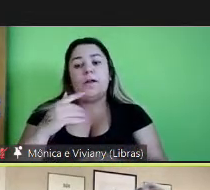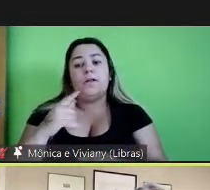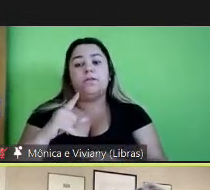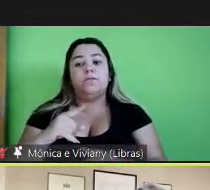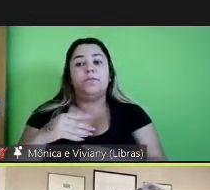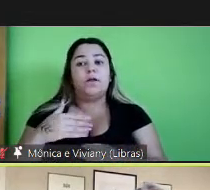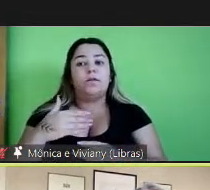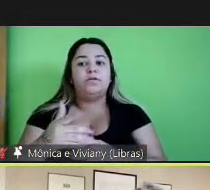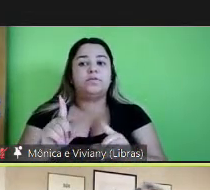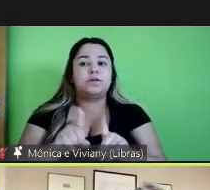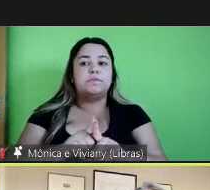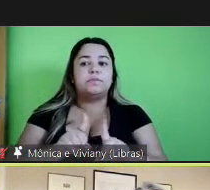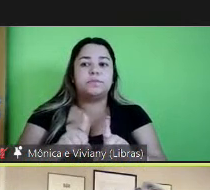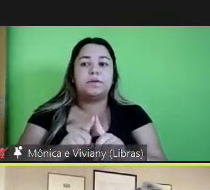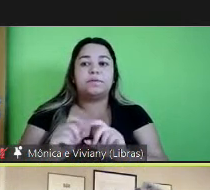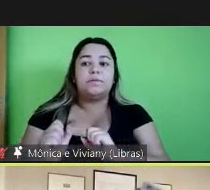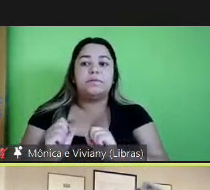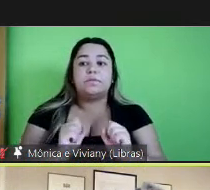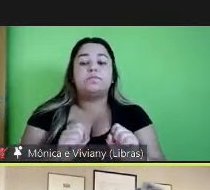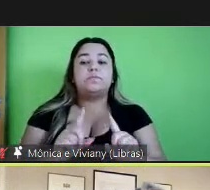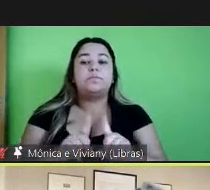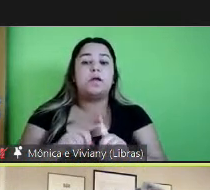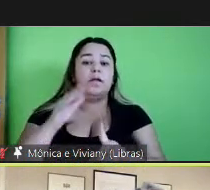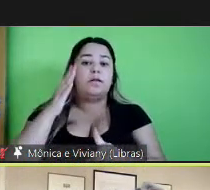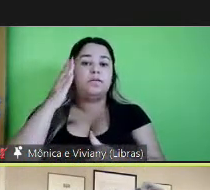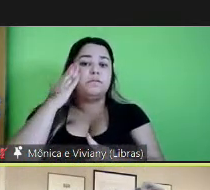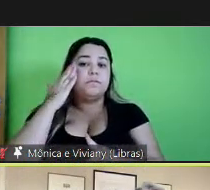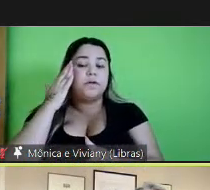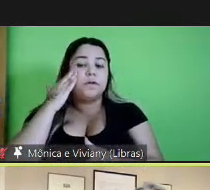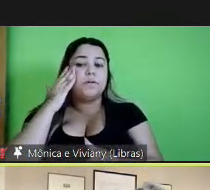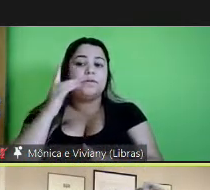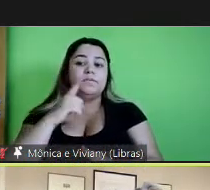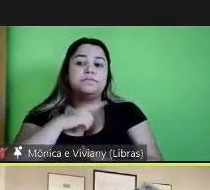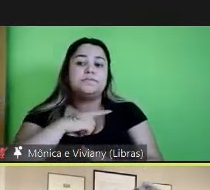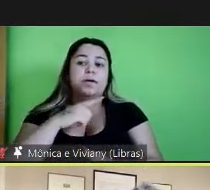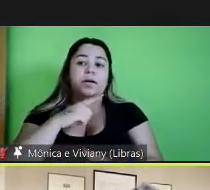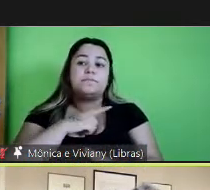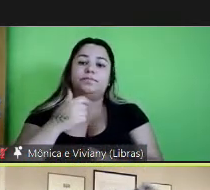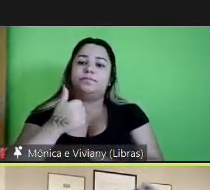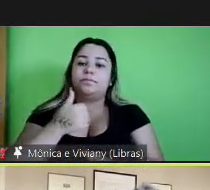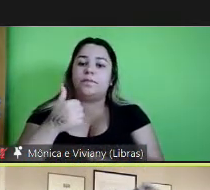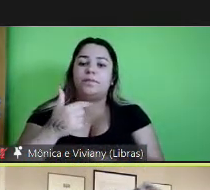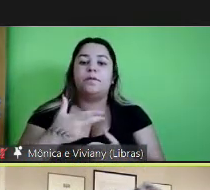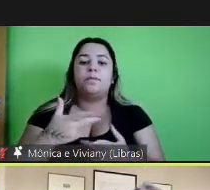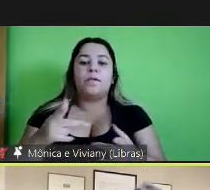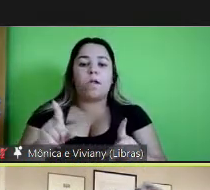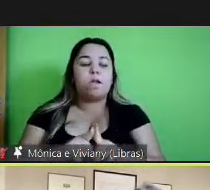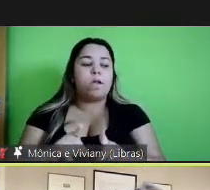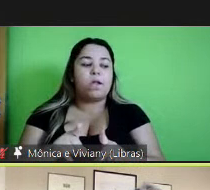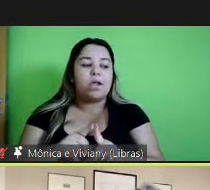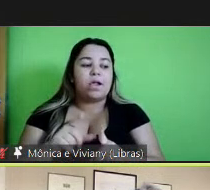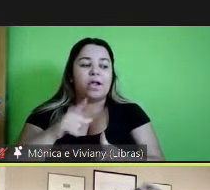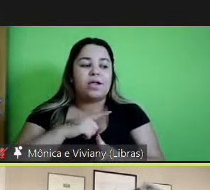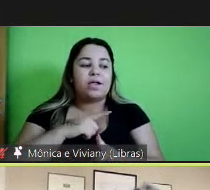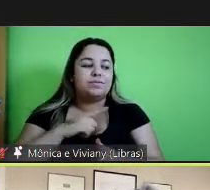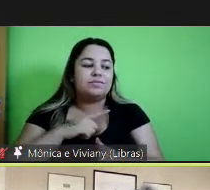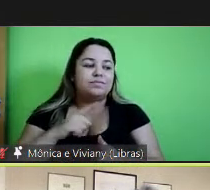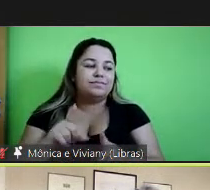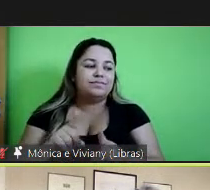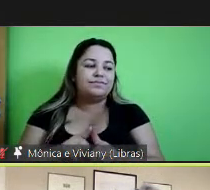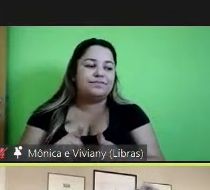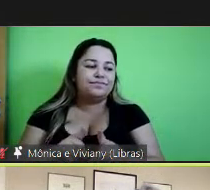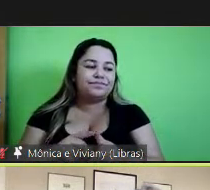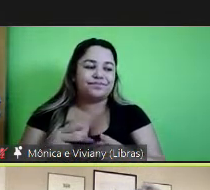and addressed, and roadblocks need to be removed. All too often, we make assumptions that people with obesity are not